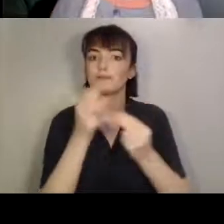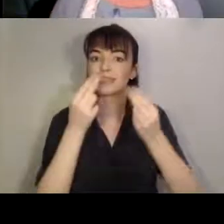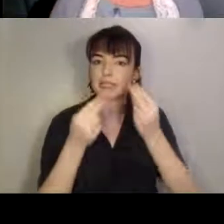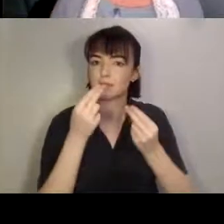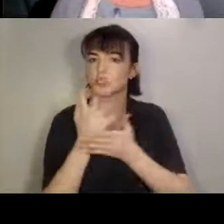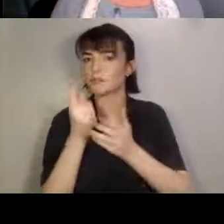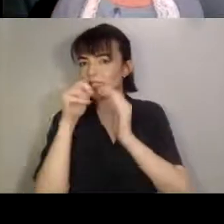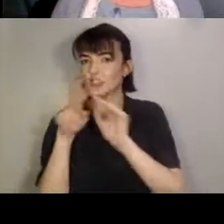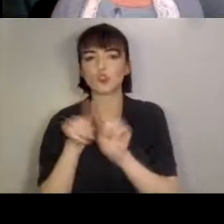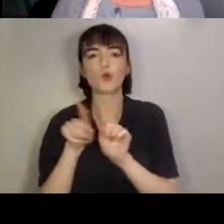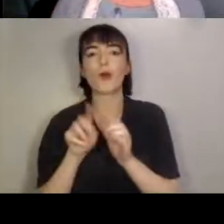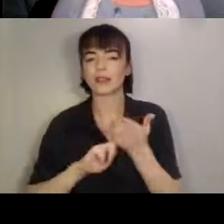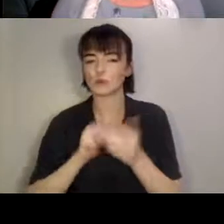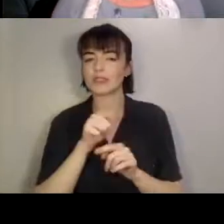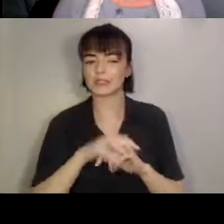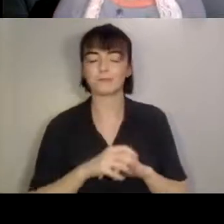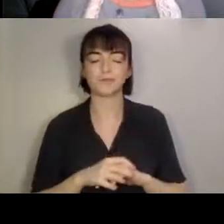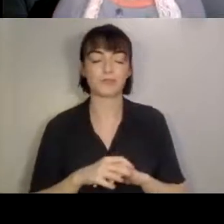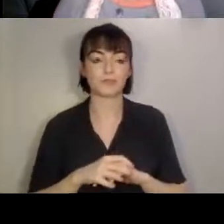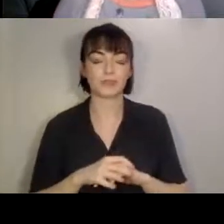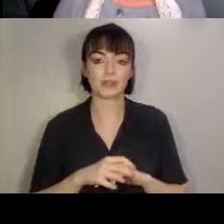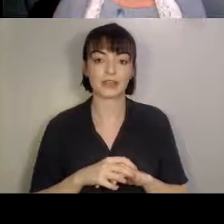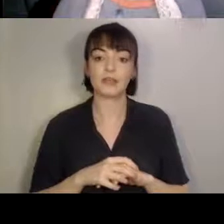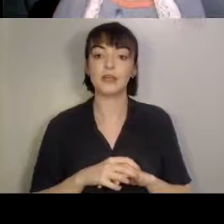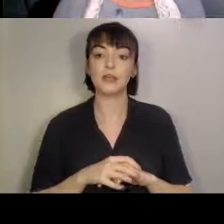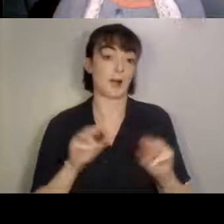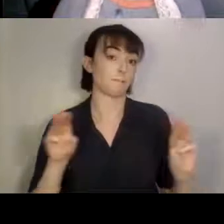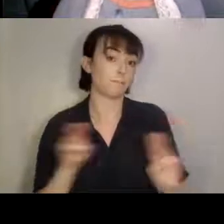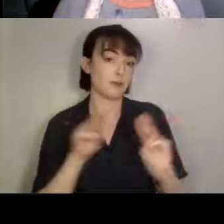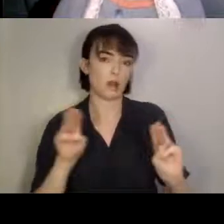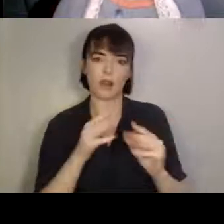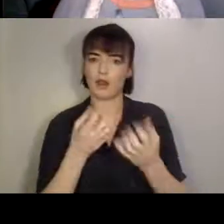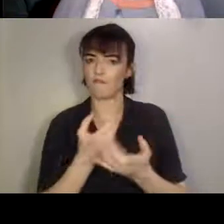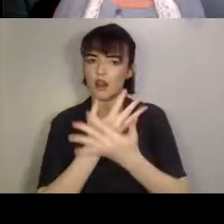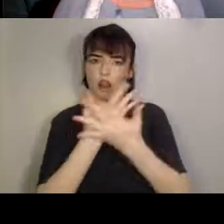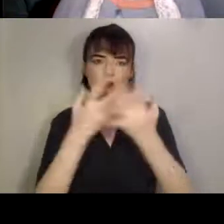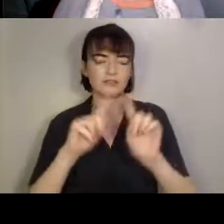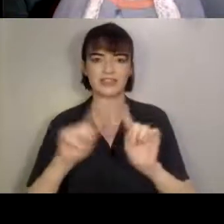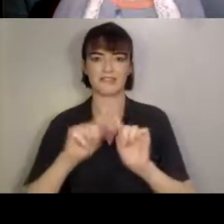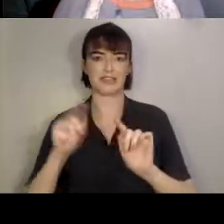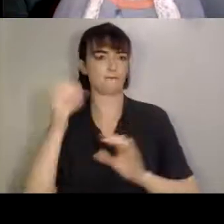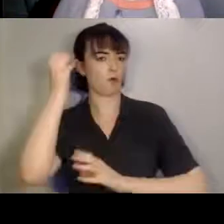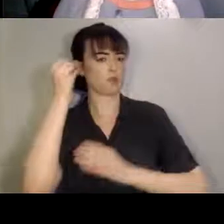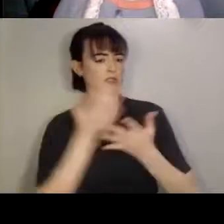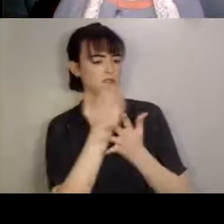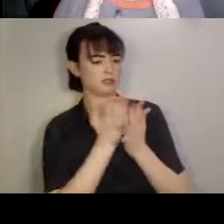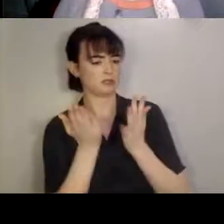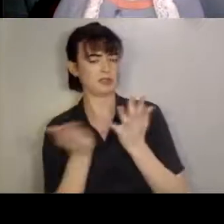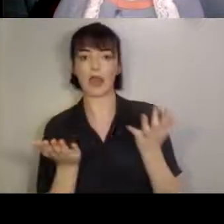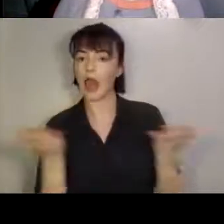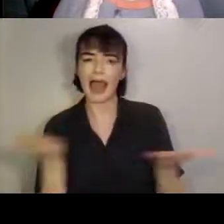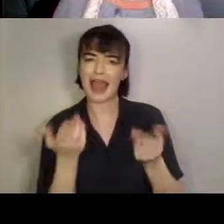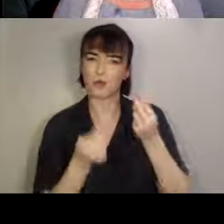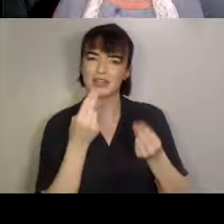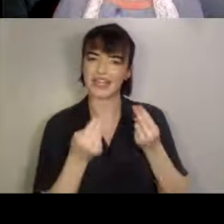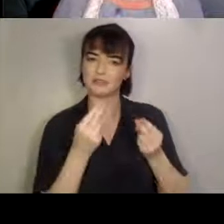in. Now, I think people have lots of different ways of approaching this. How do we actually assess a parent interacting with their